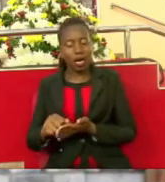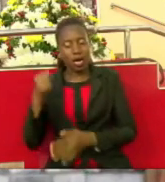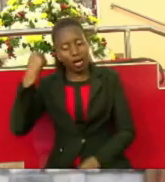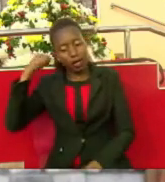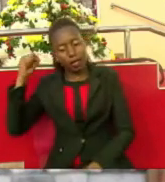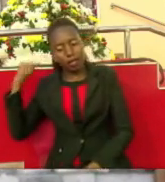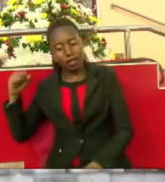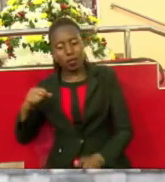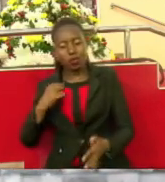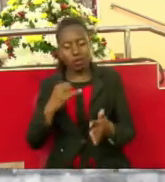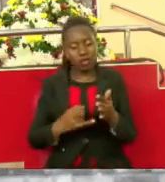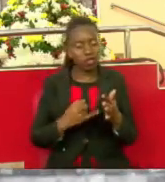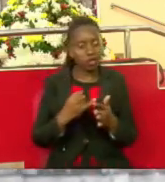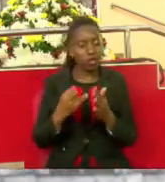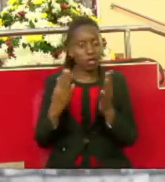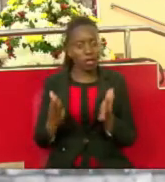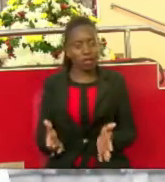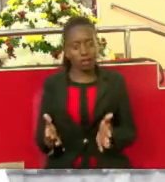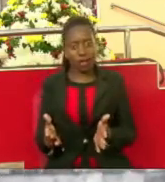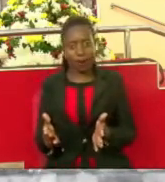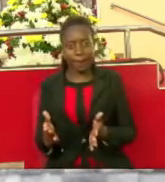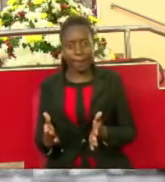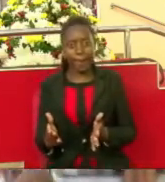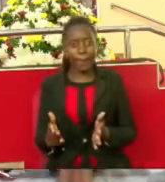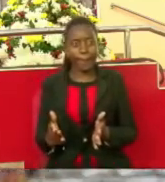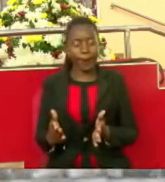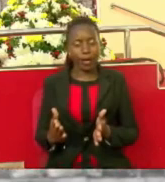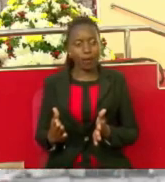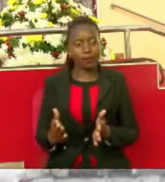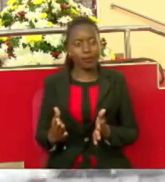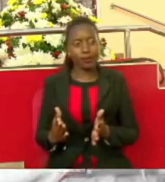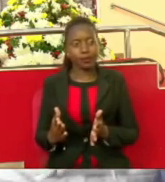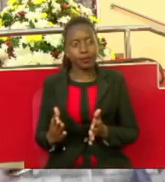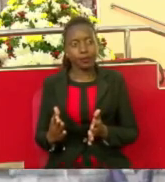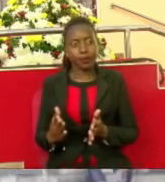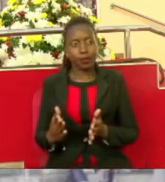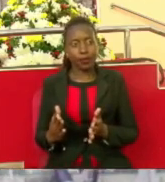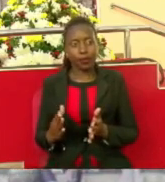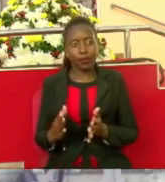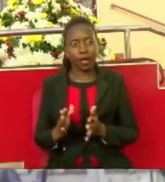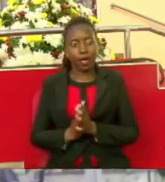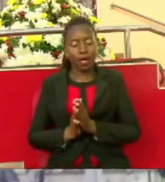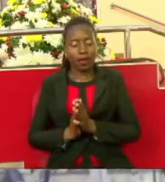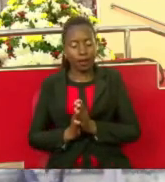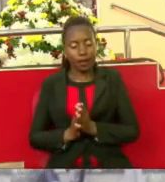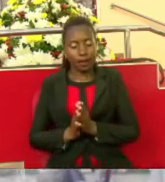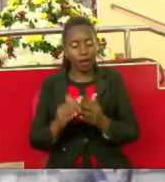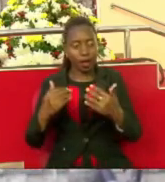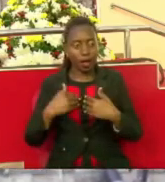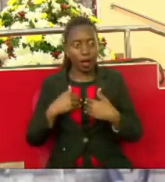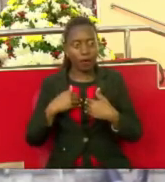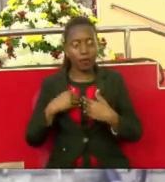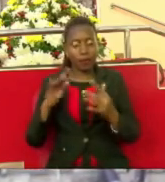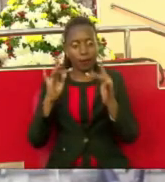ni sauti. The game developers. Na wale walikuwa wanatengeneza zile michezo. The animators, those who do the 2D and 3D animations. Ambao wanaleta mambo ya muiki.